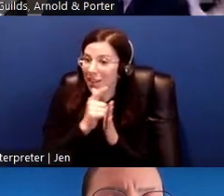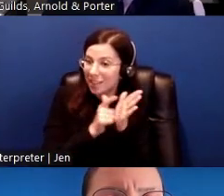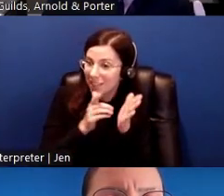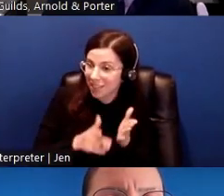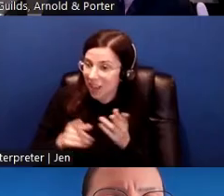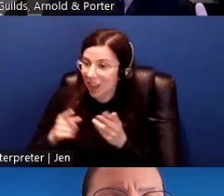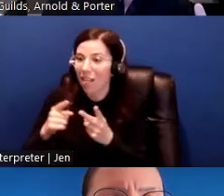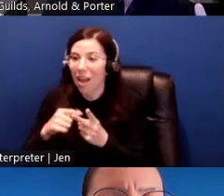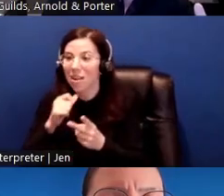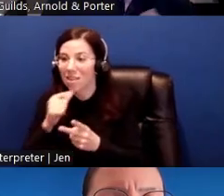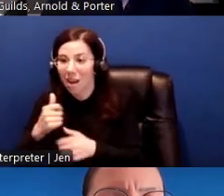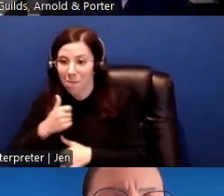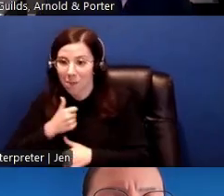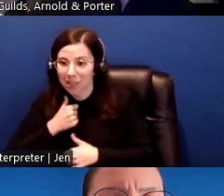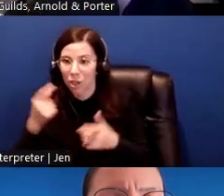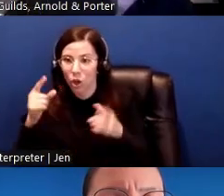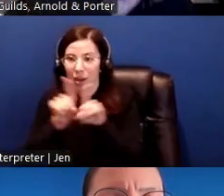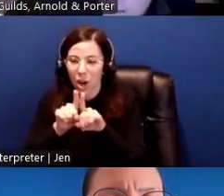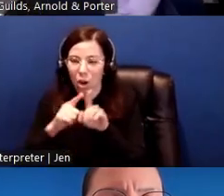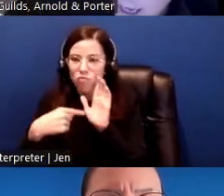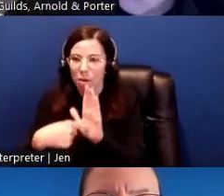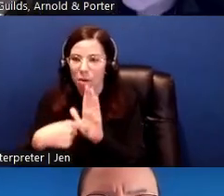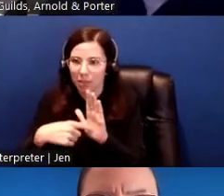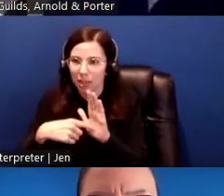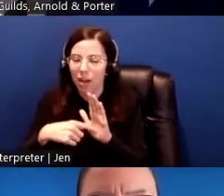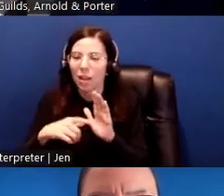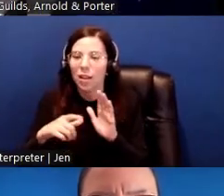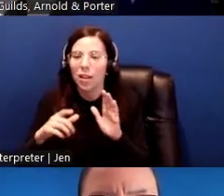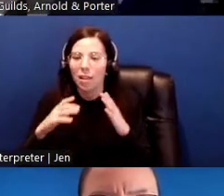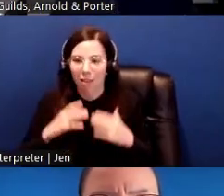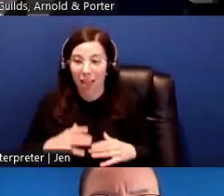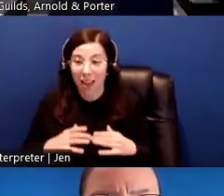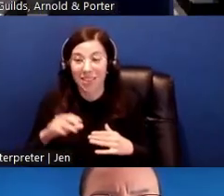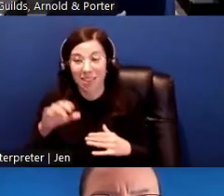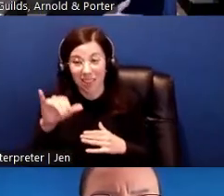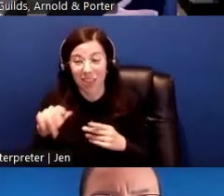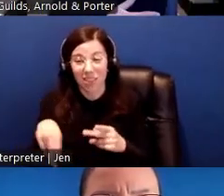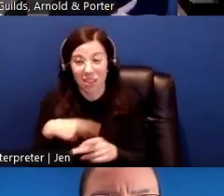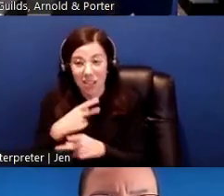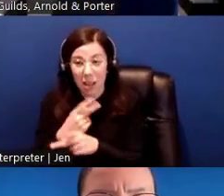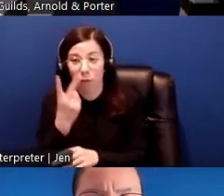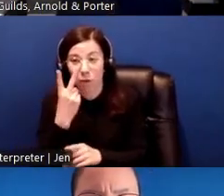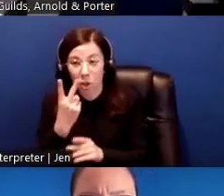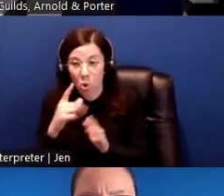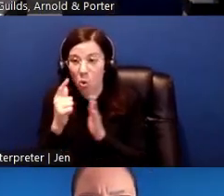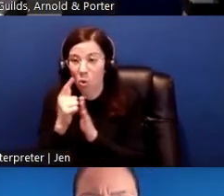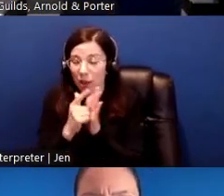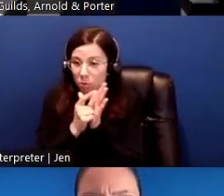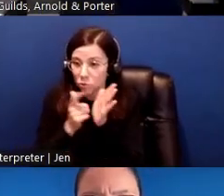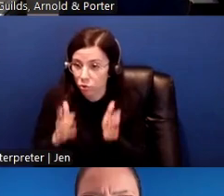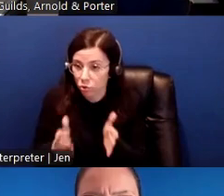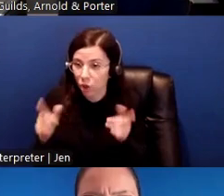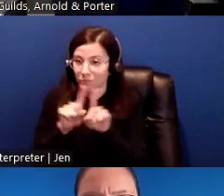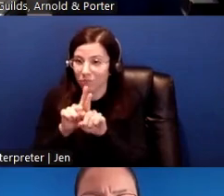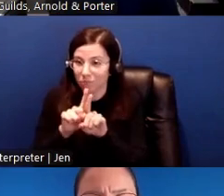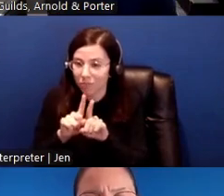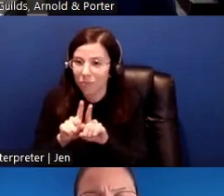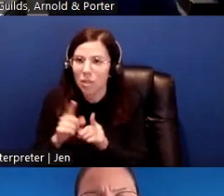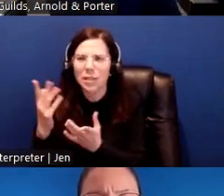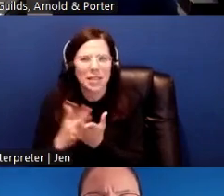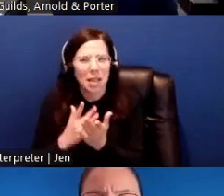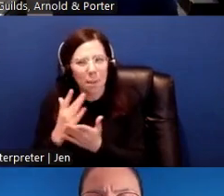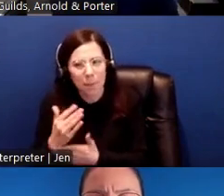is representing the client. That's a co-counseling model that exists. There are sometimes procedures that are put in